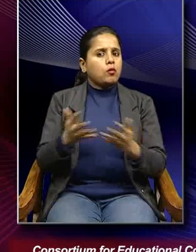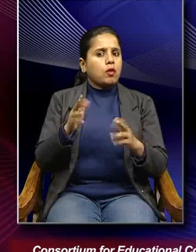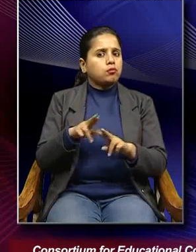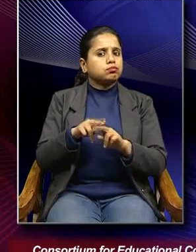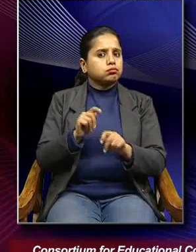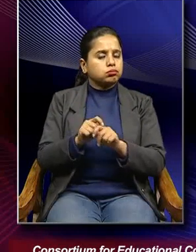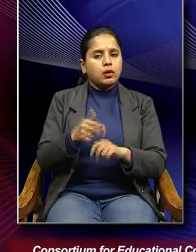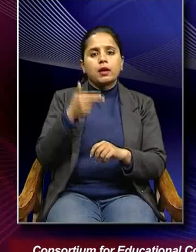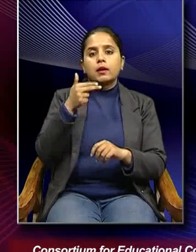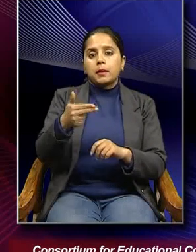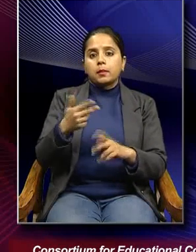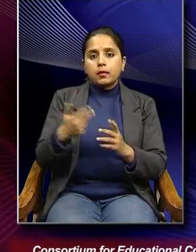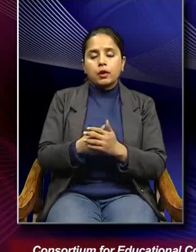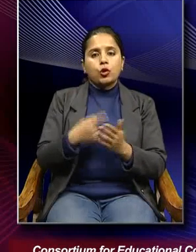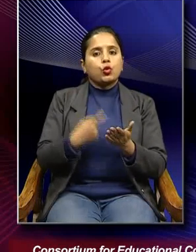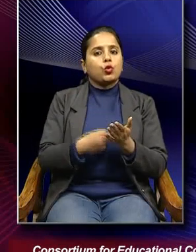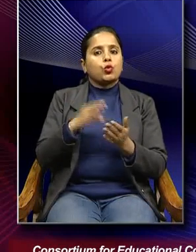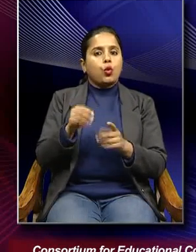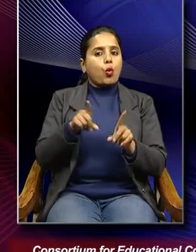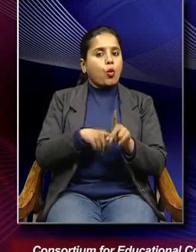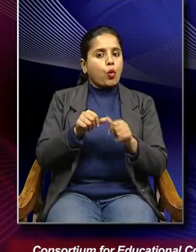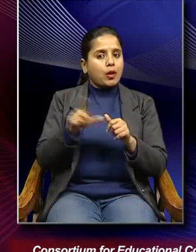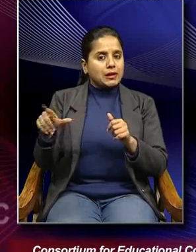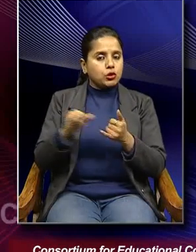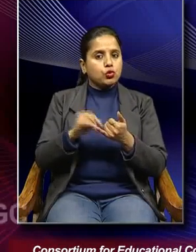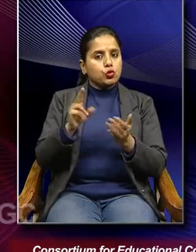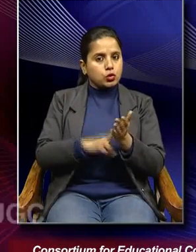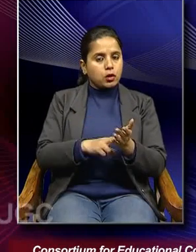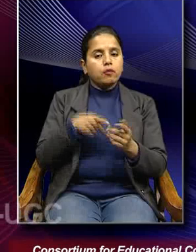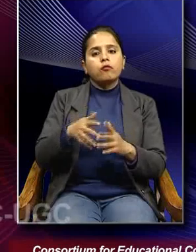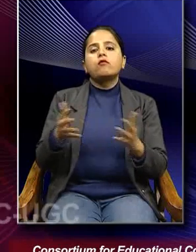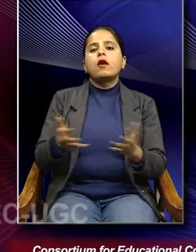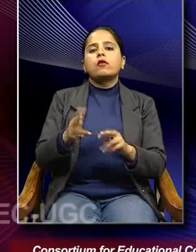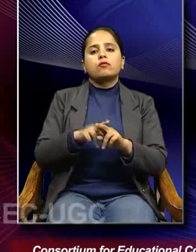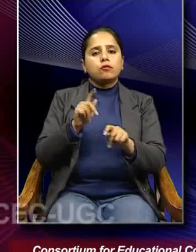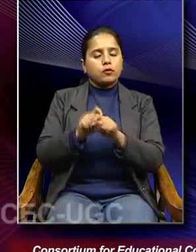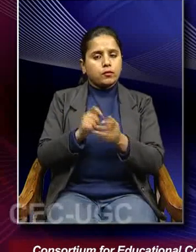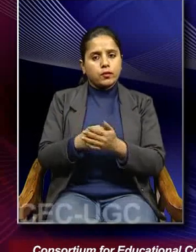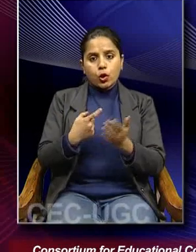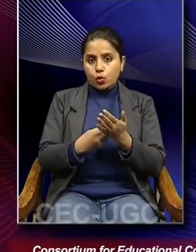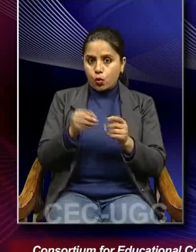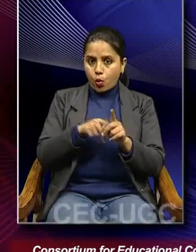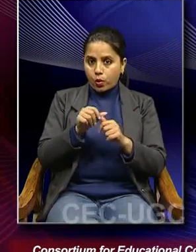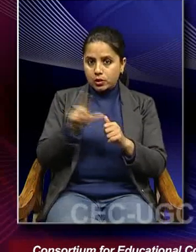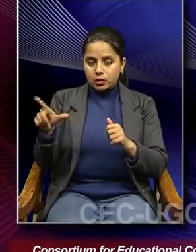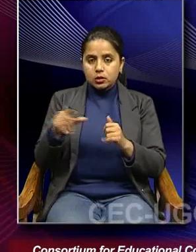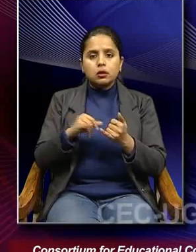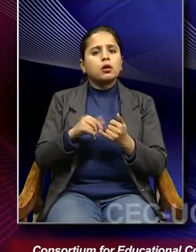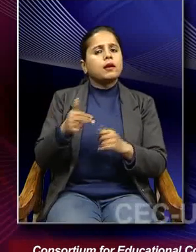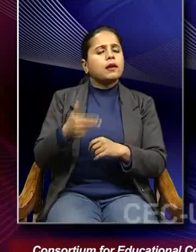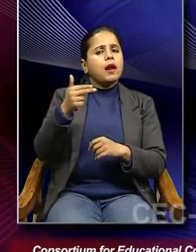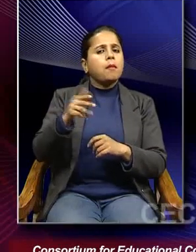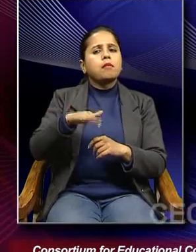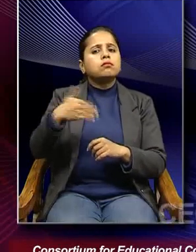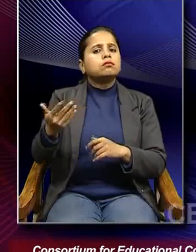which is called as Rawlsian welfare function. Rawlsian welfare function was named